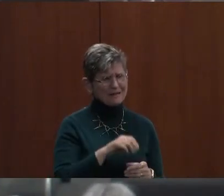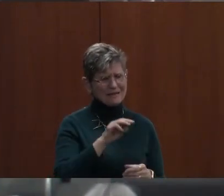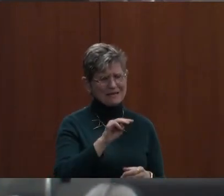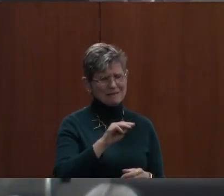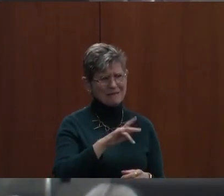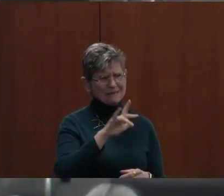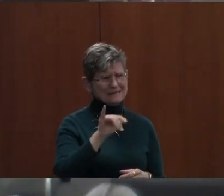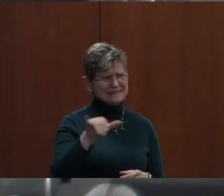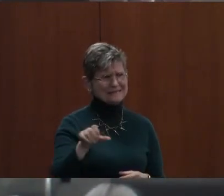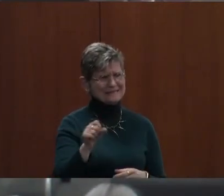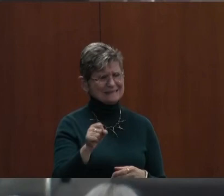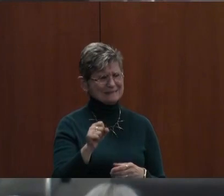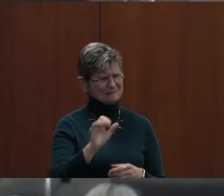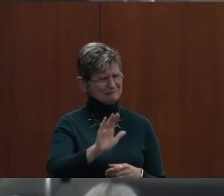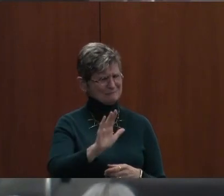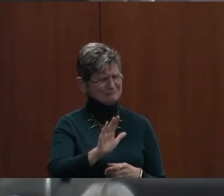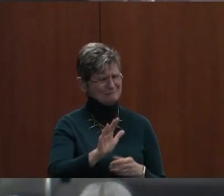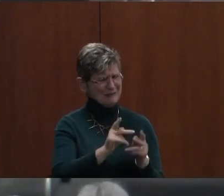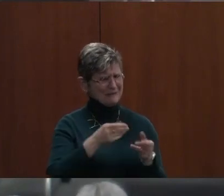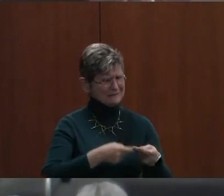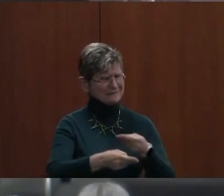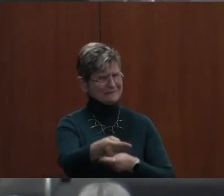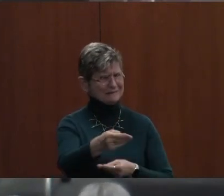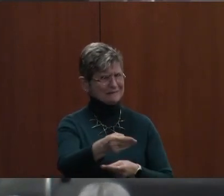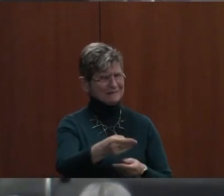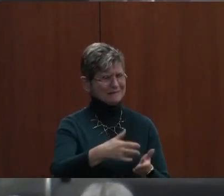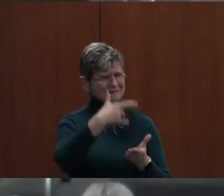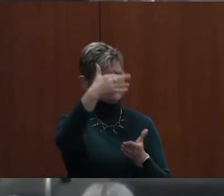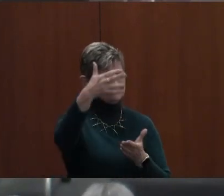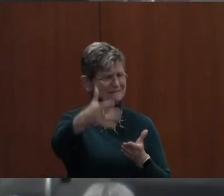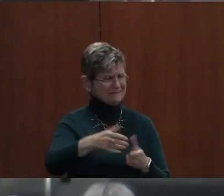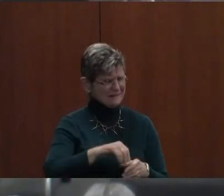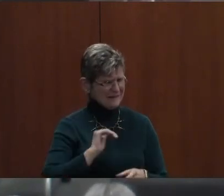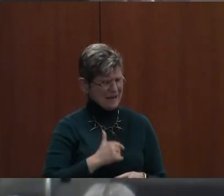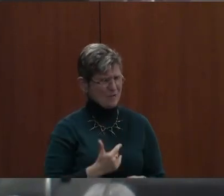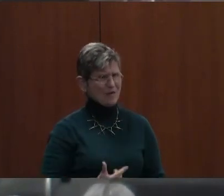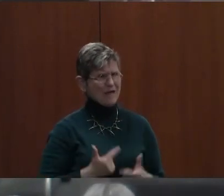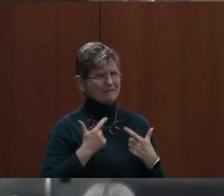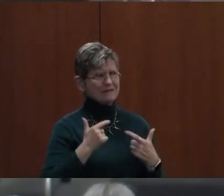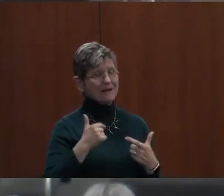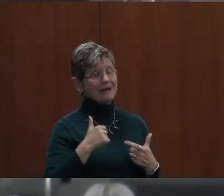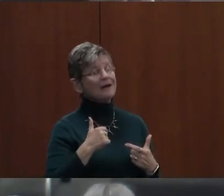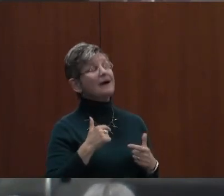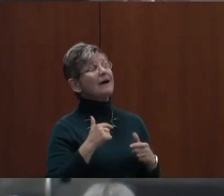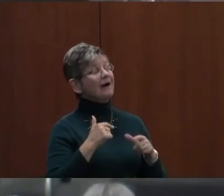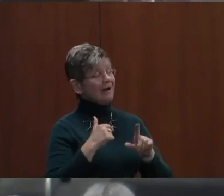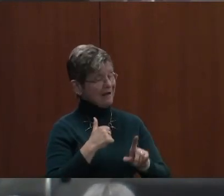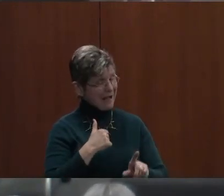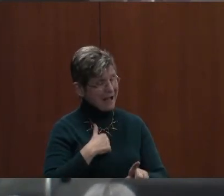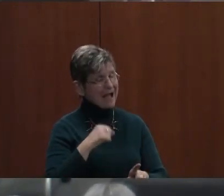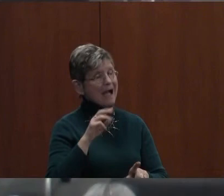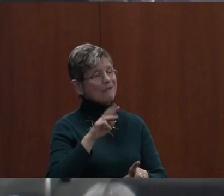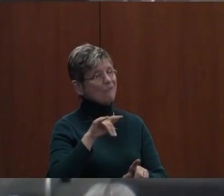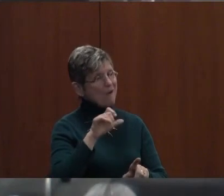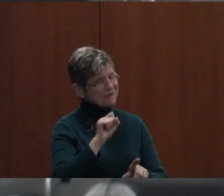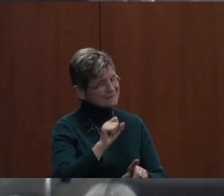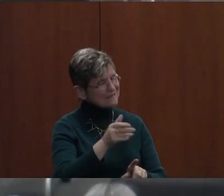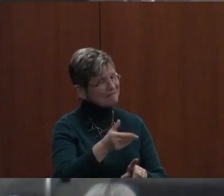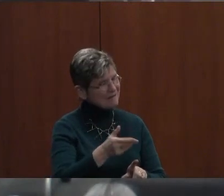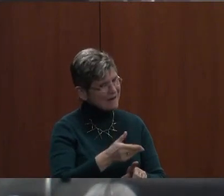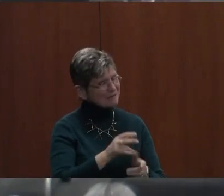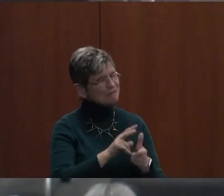time one or two in our whole lives. However, when I was invited to read a book